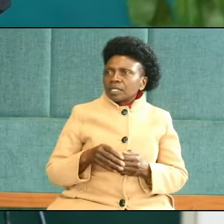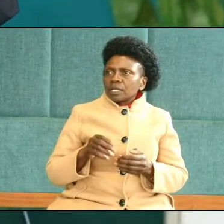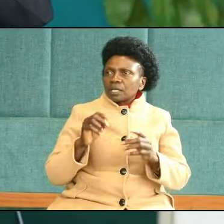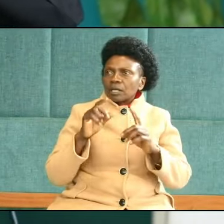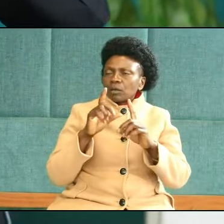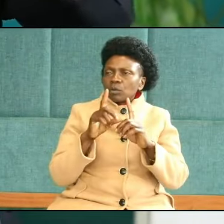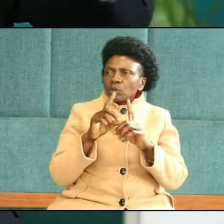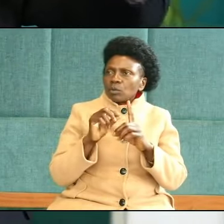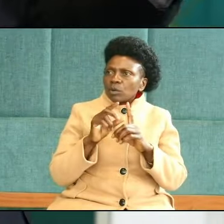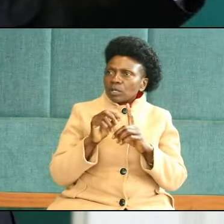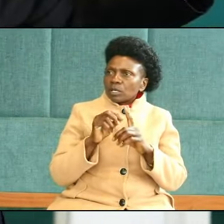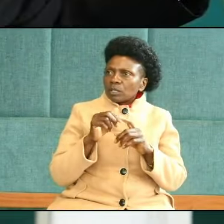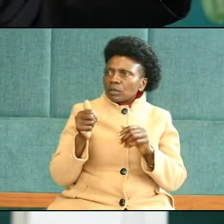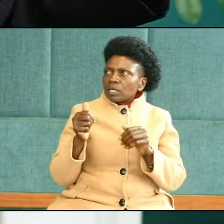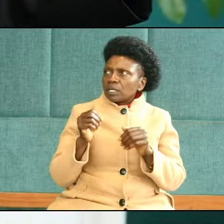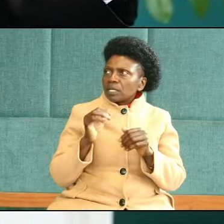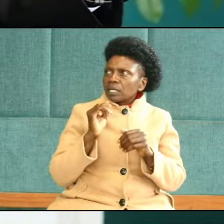is whom.